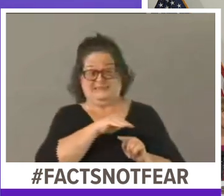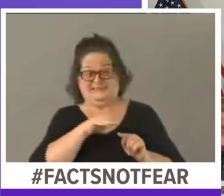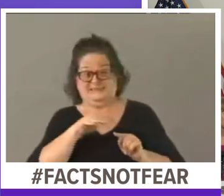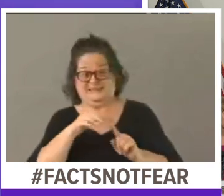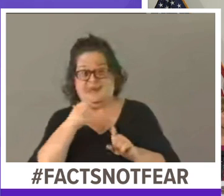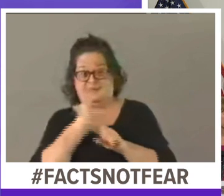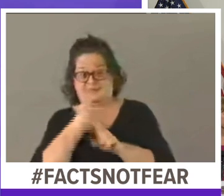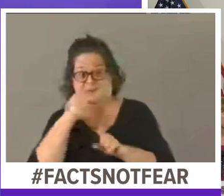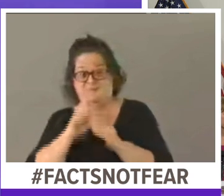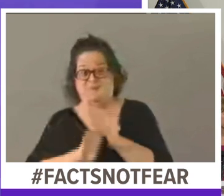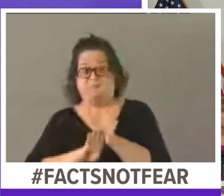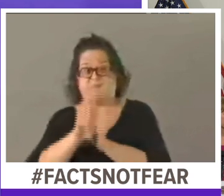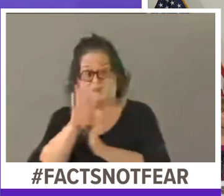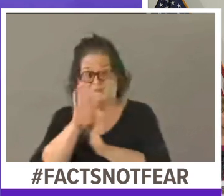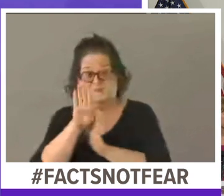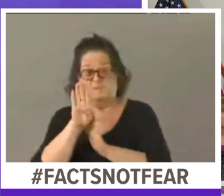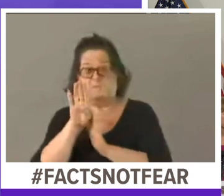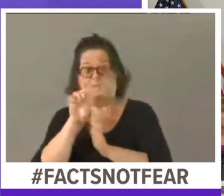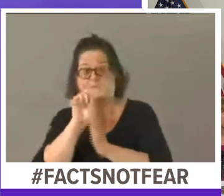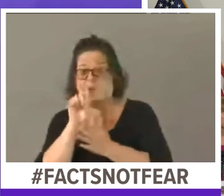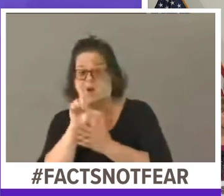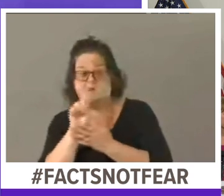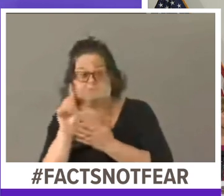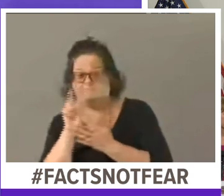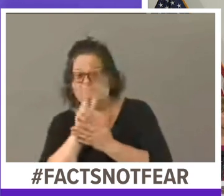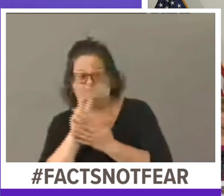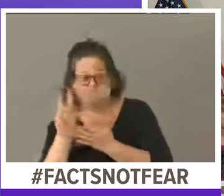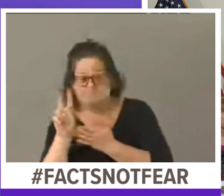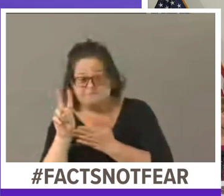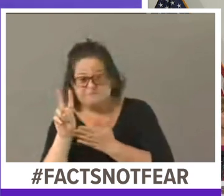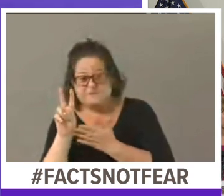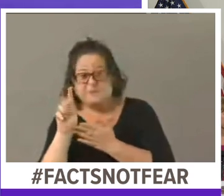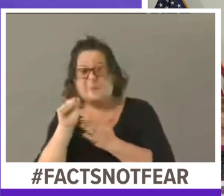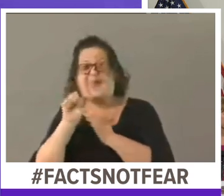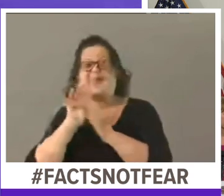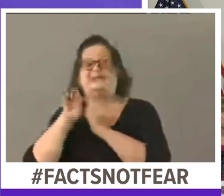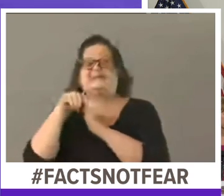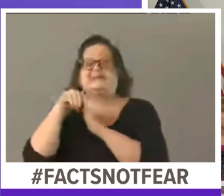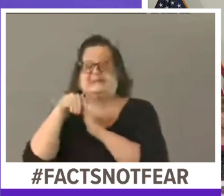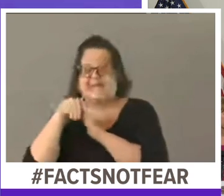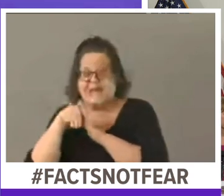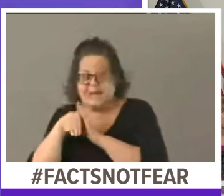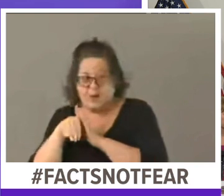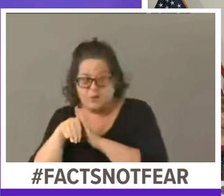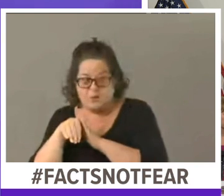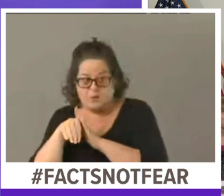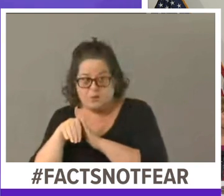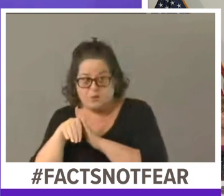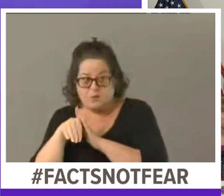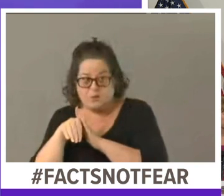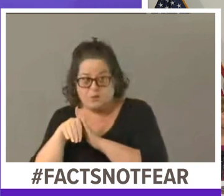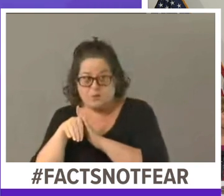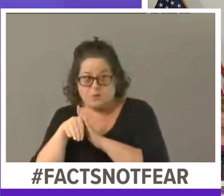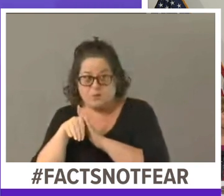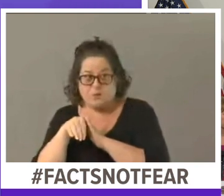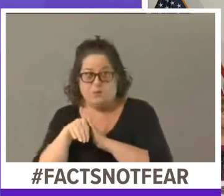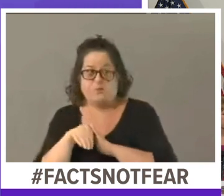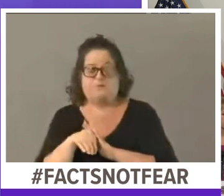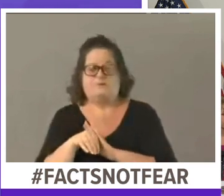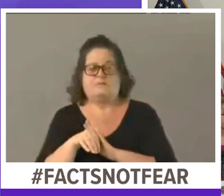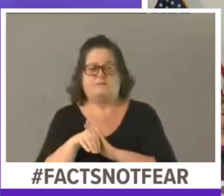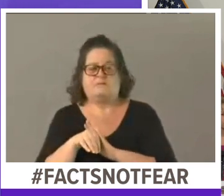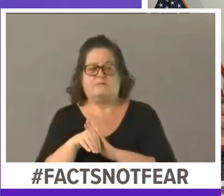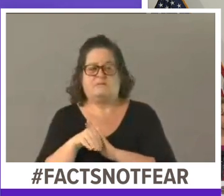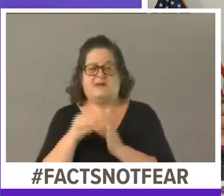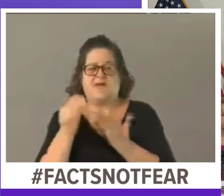next several weeks. And the first downward trajectory of the COVID-like illness surveillance in this